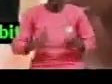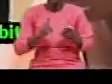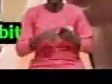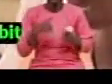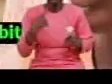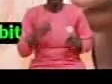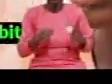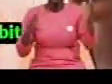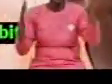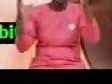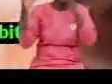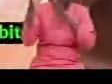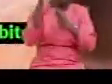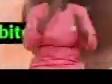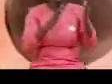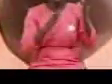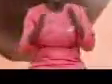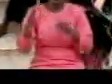peace to all.